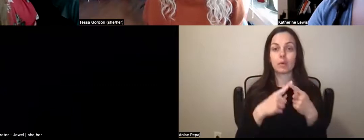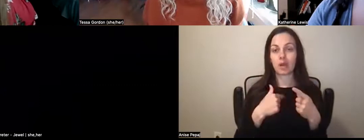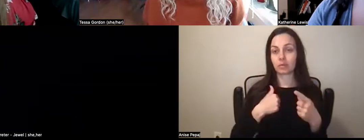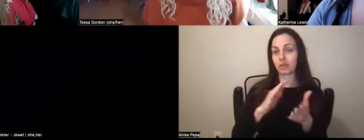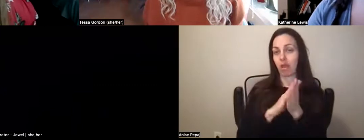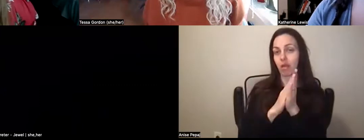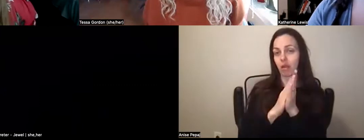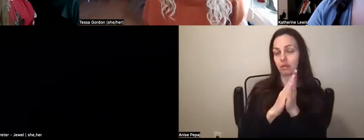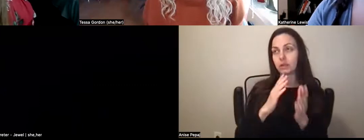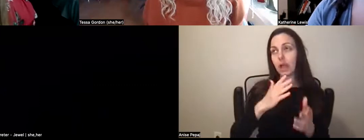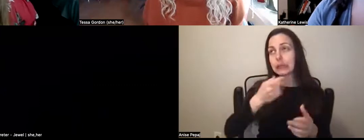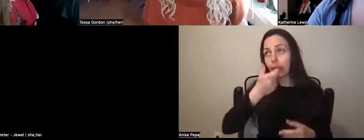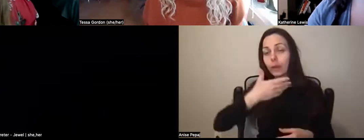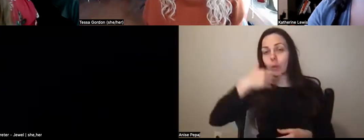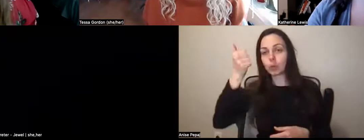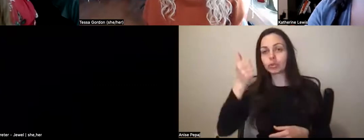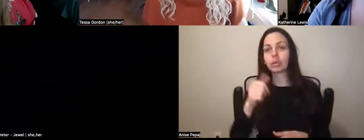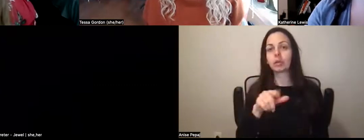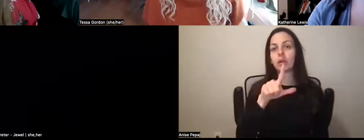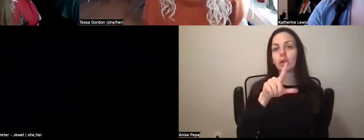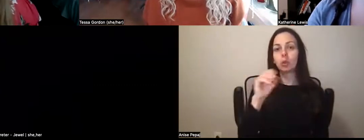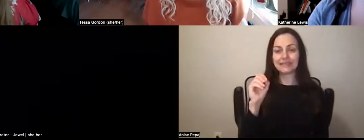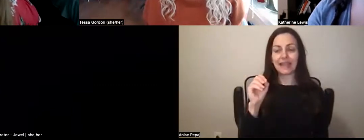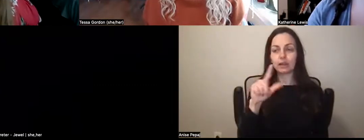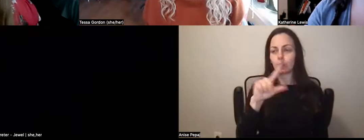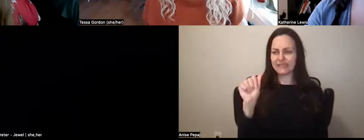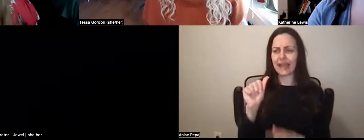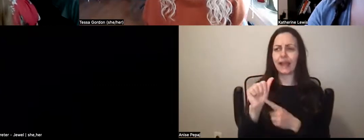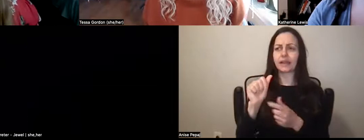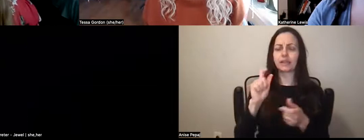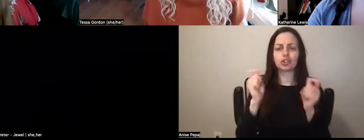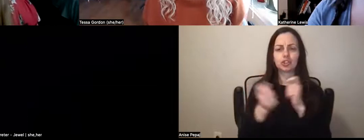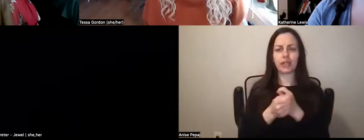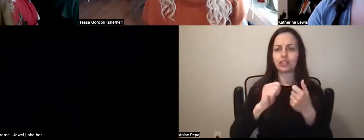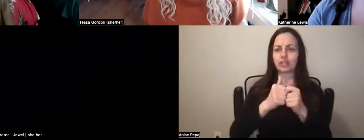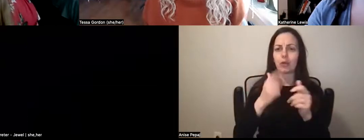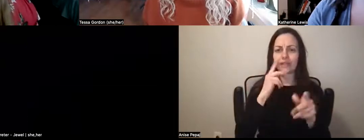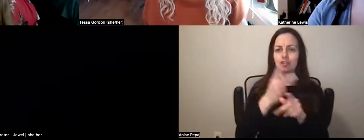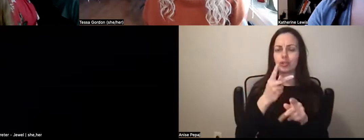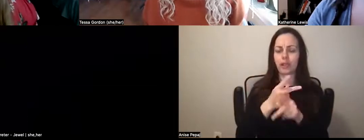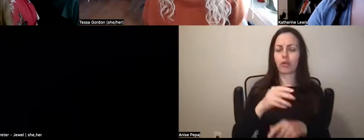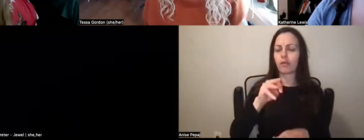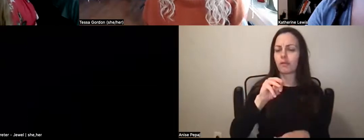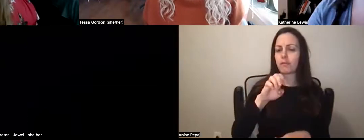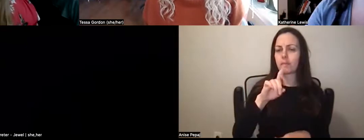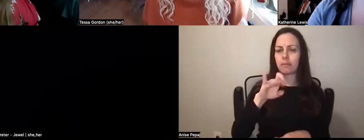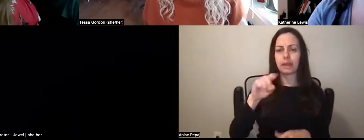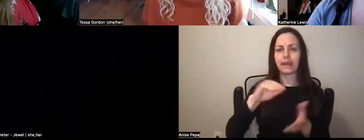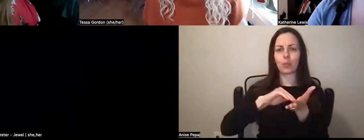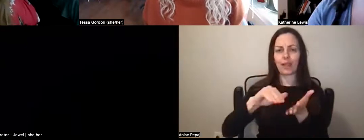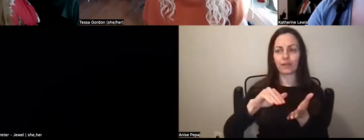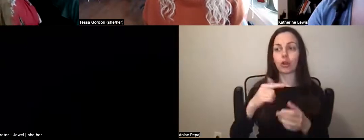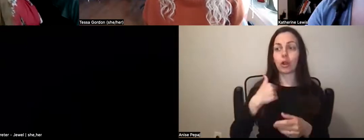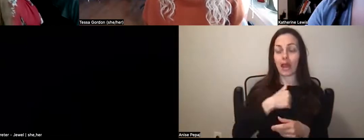older, Louisiana switched how they were managing Medicaid and Medicaid waivers. I was on a Medicaid waiver that allowed me to receive